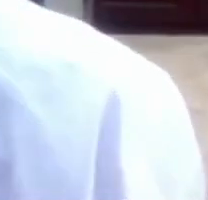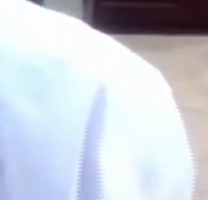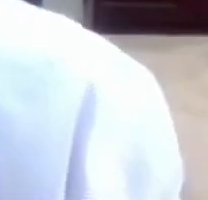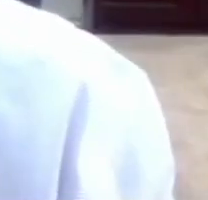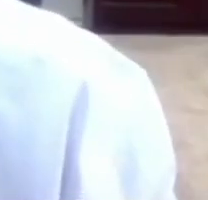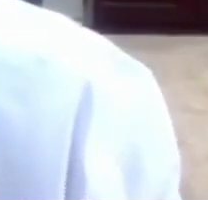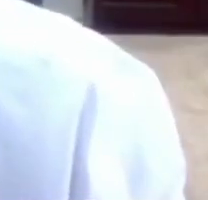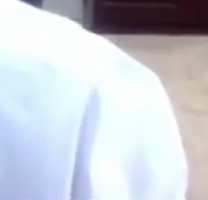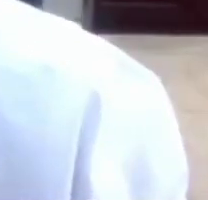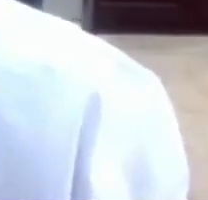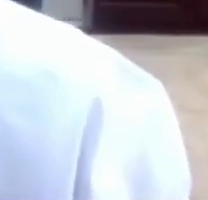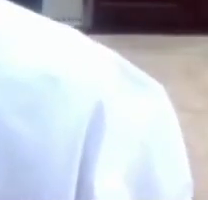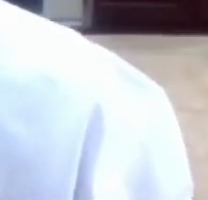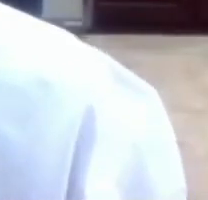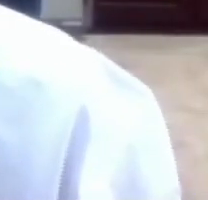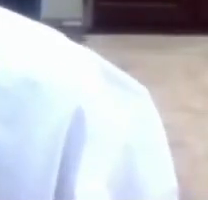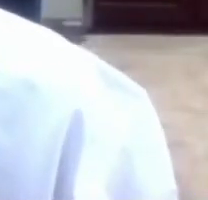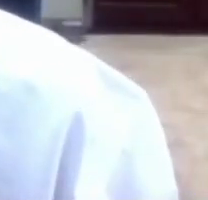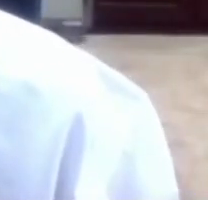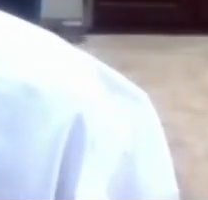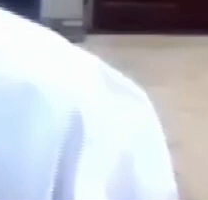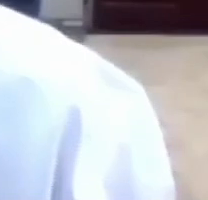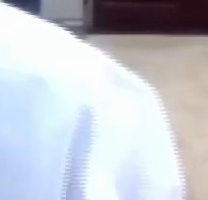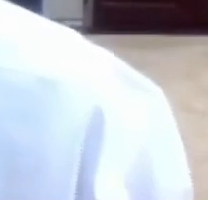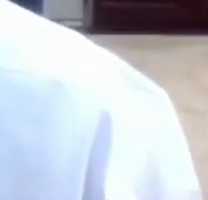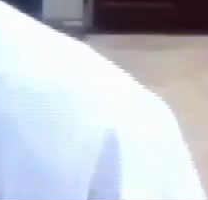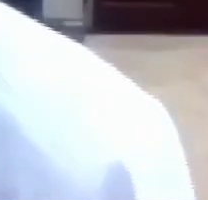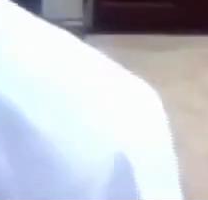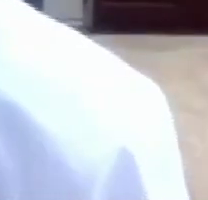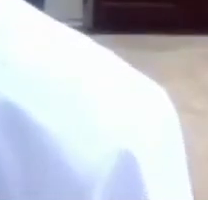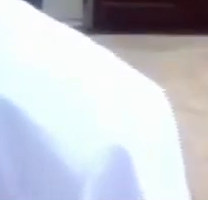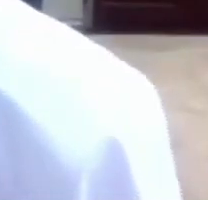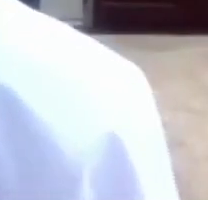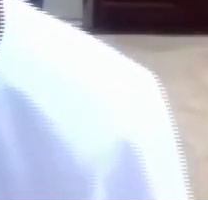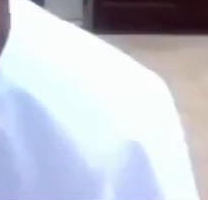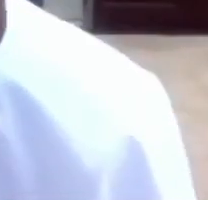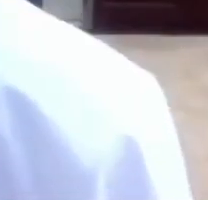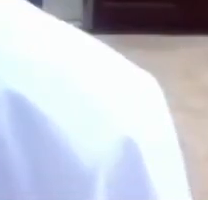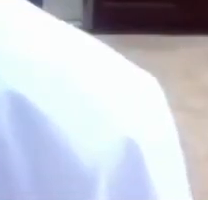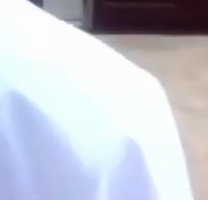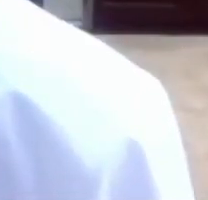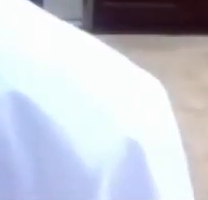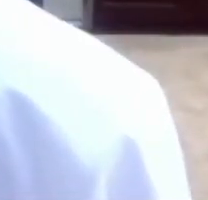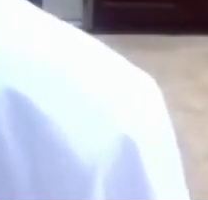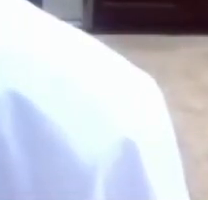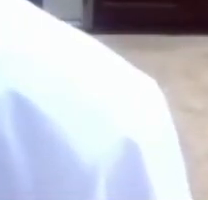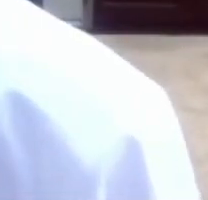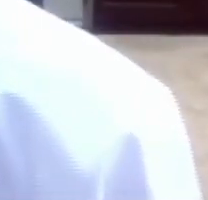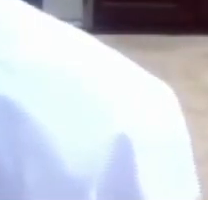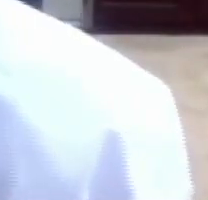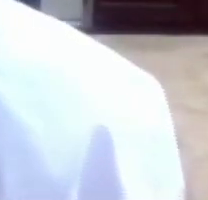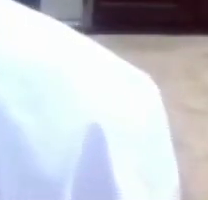lovely. So I can start? Yes, go ahead. Oh, lovely. Well, thank you first for accommodating me. I